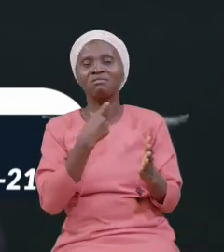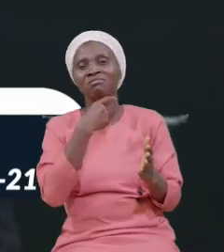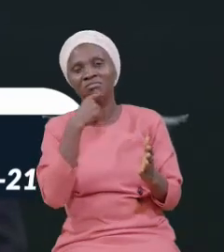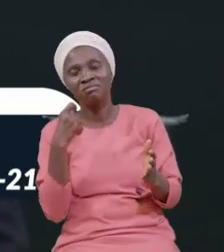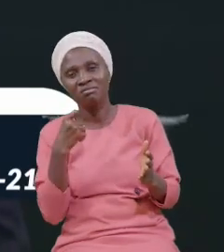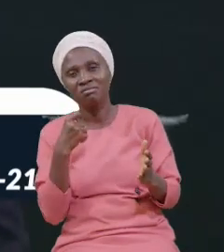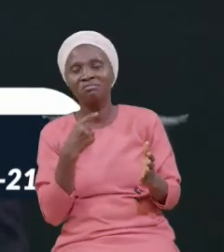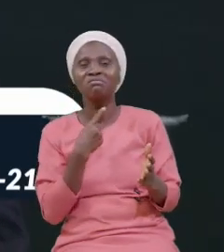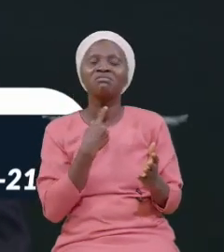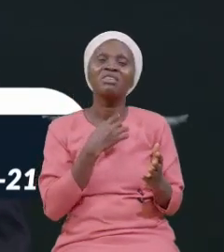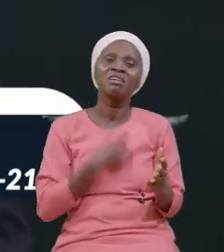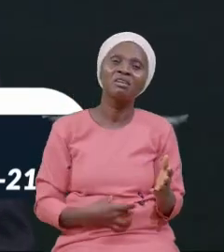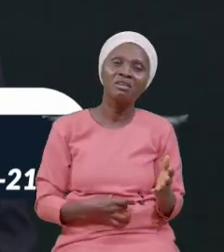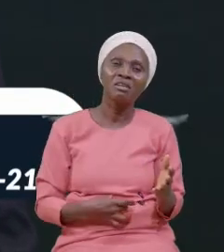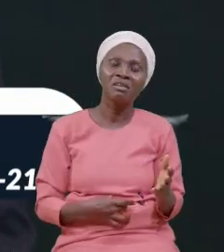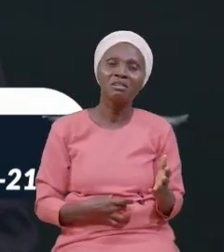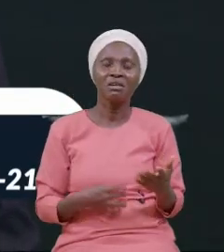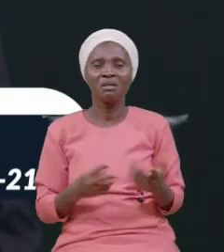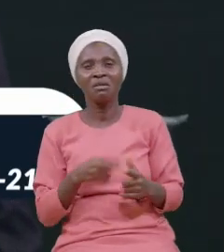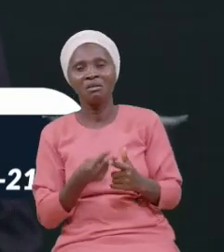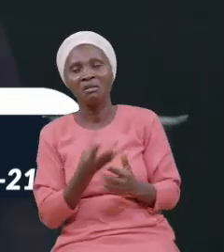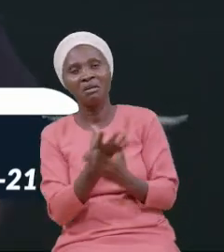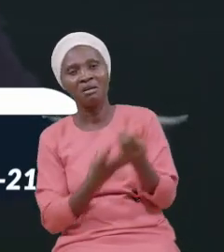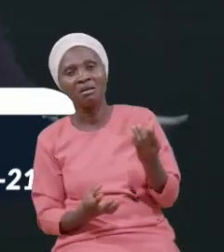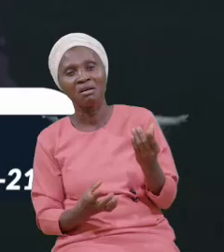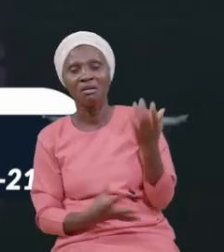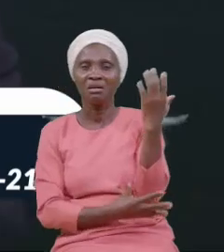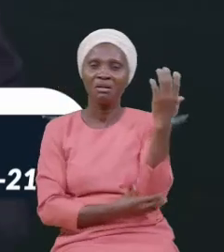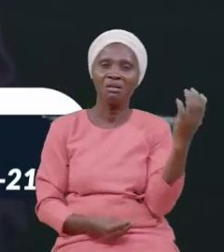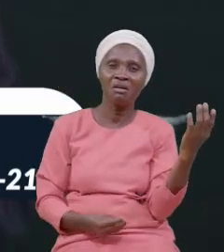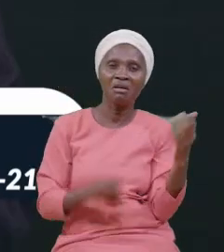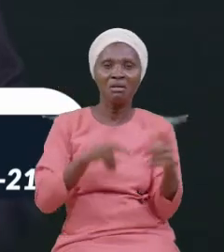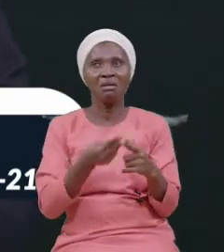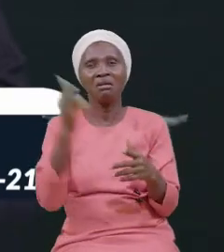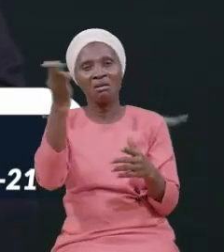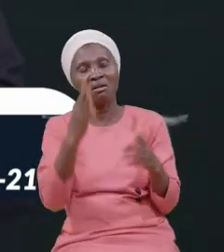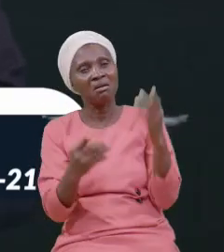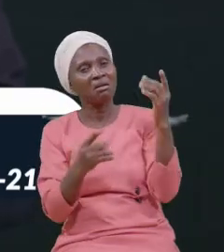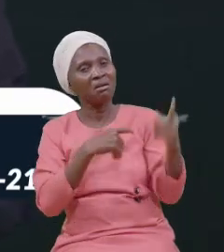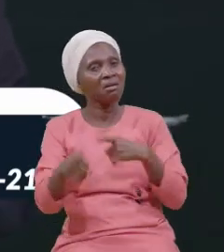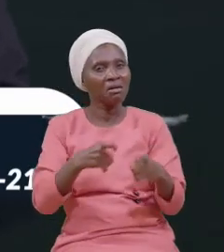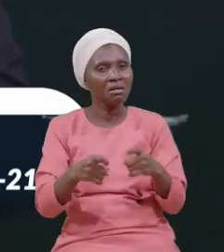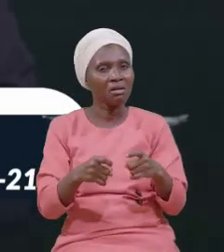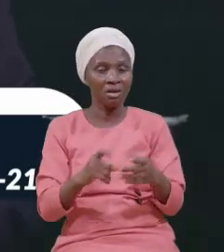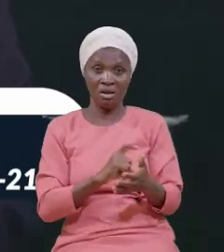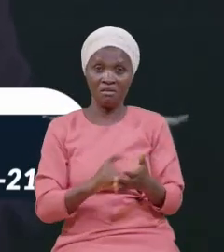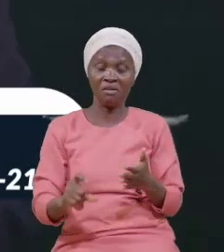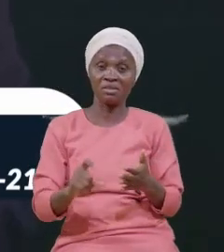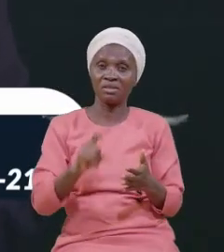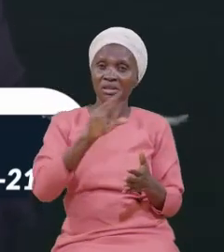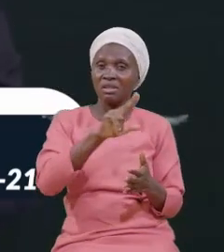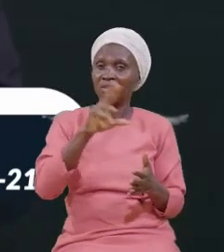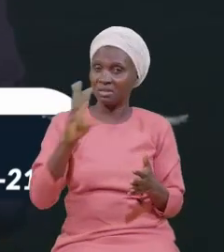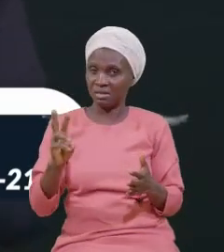peril, or sword? Verse 36. In verse 36, as it is